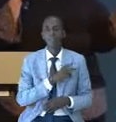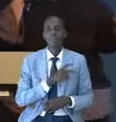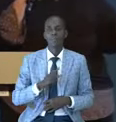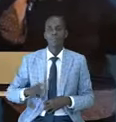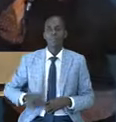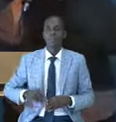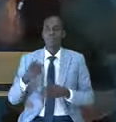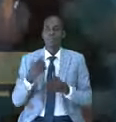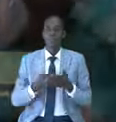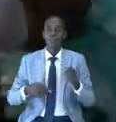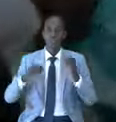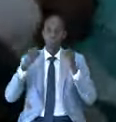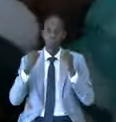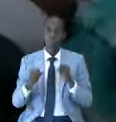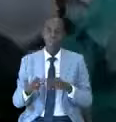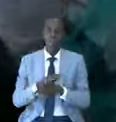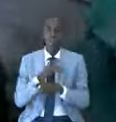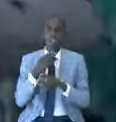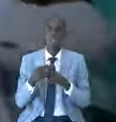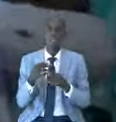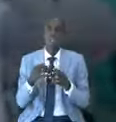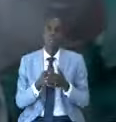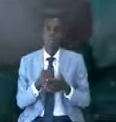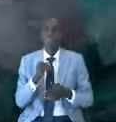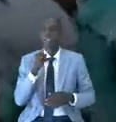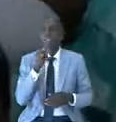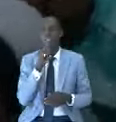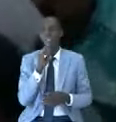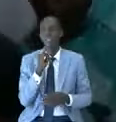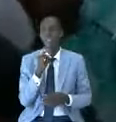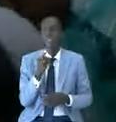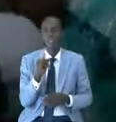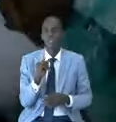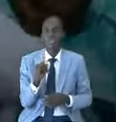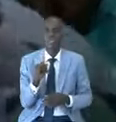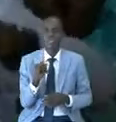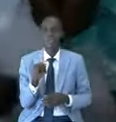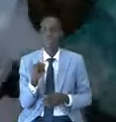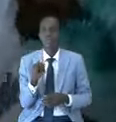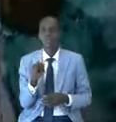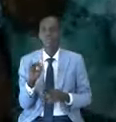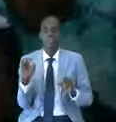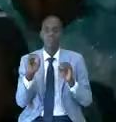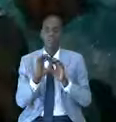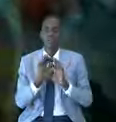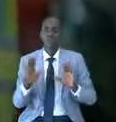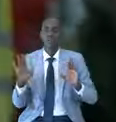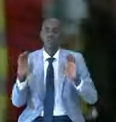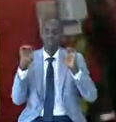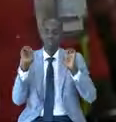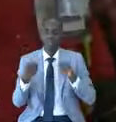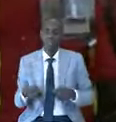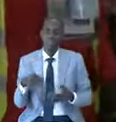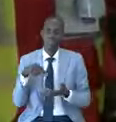powerful name. What a powerful name it is. Nothing can stand.